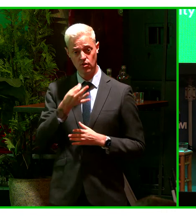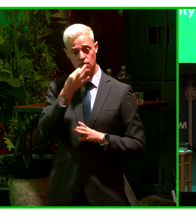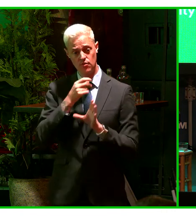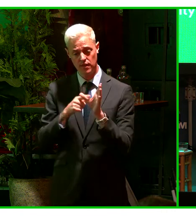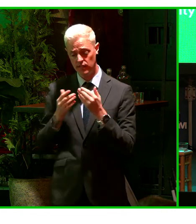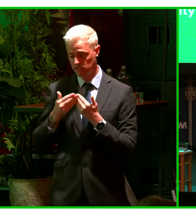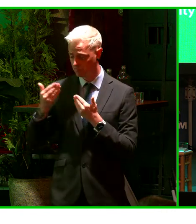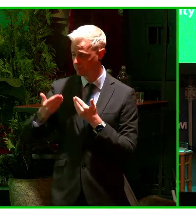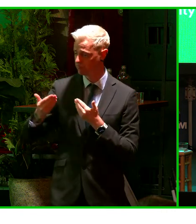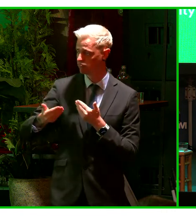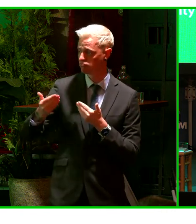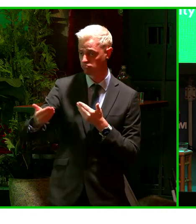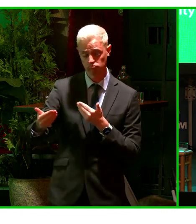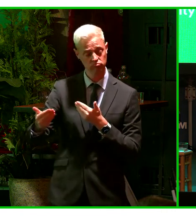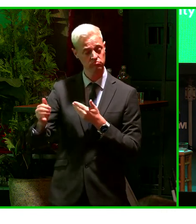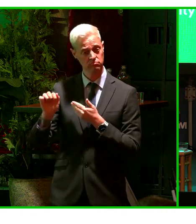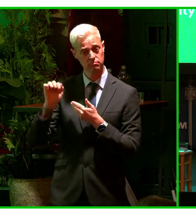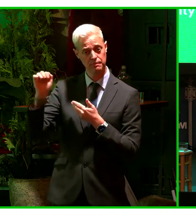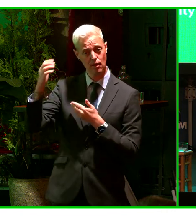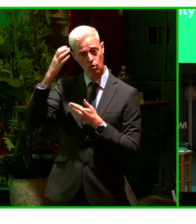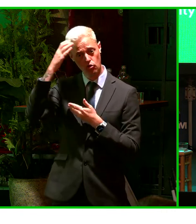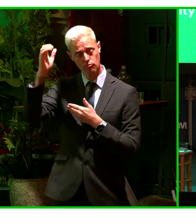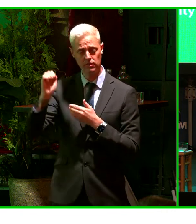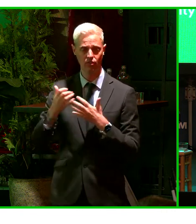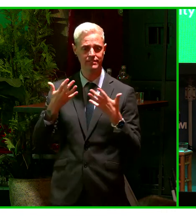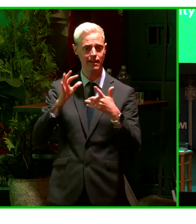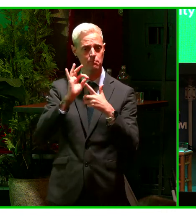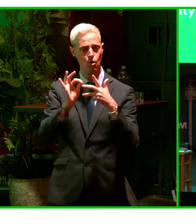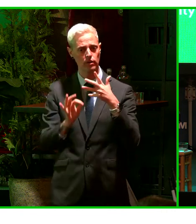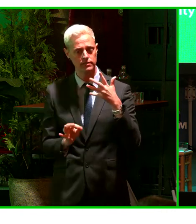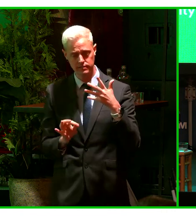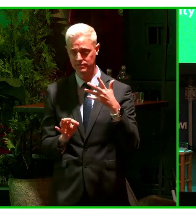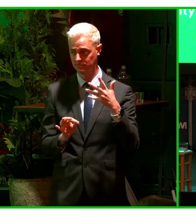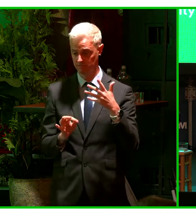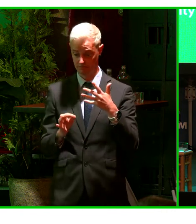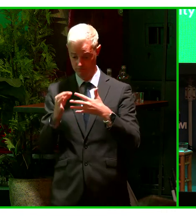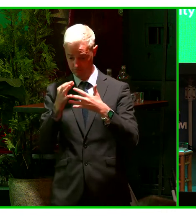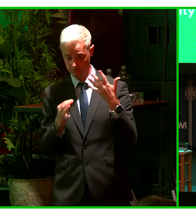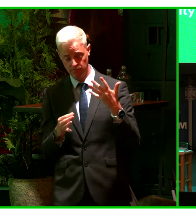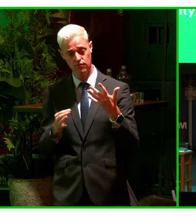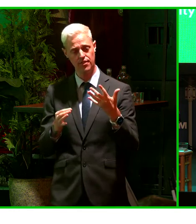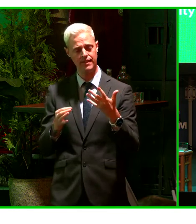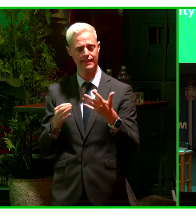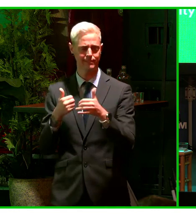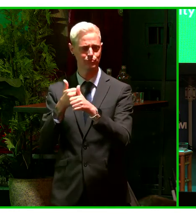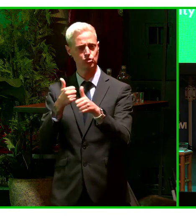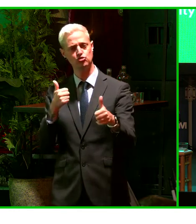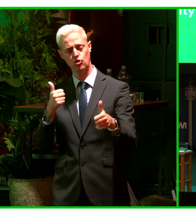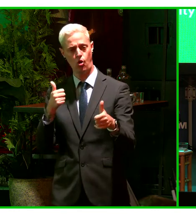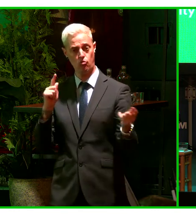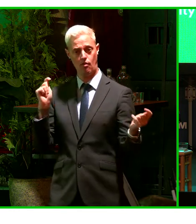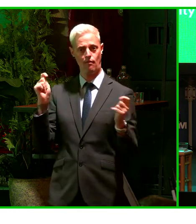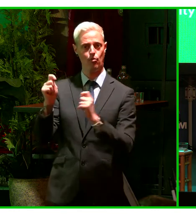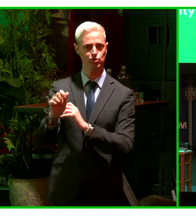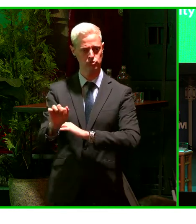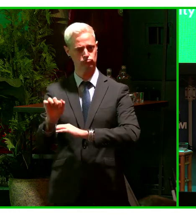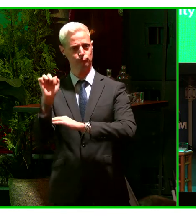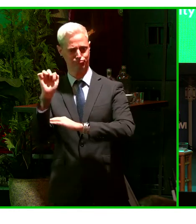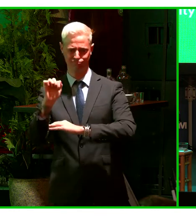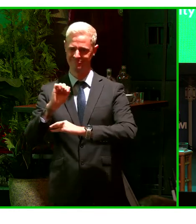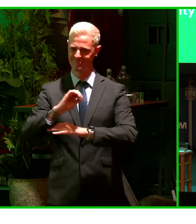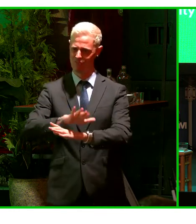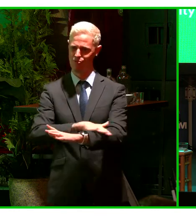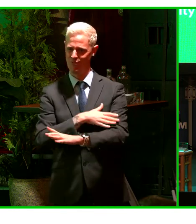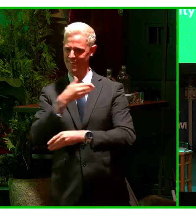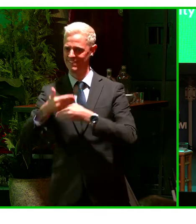was outlined on the government's 10-point plan for a green industrial revolution that was launched just before Christmas last year